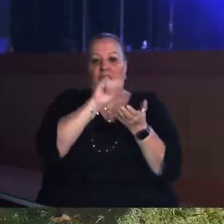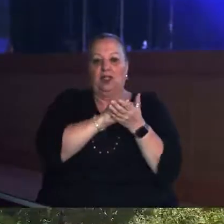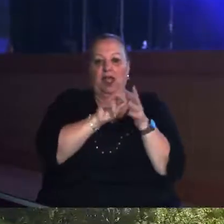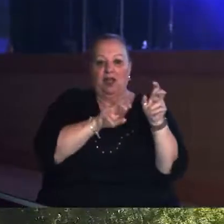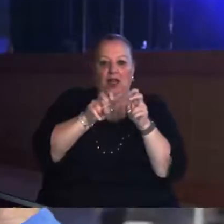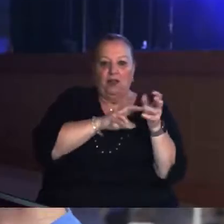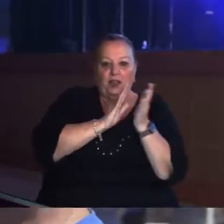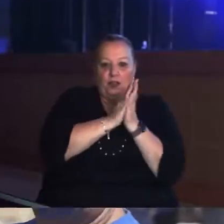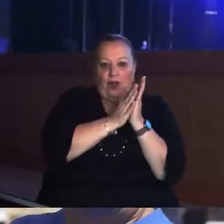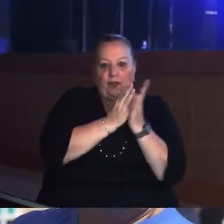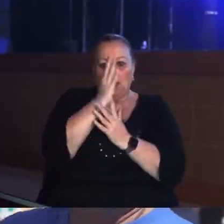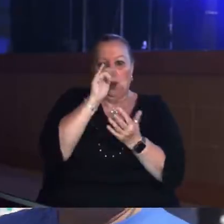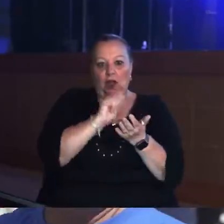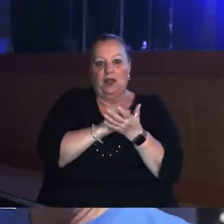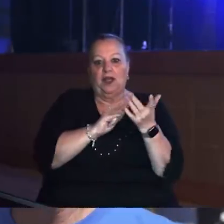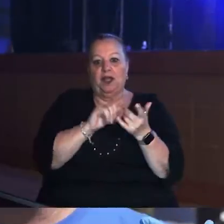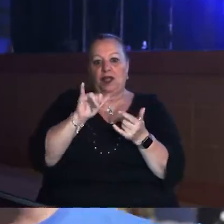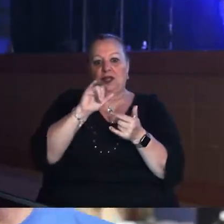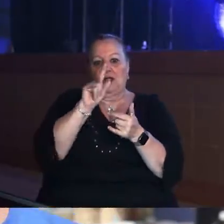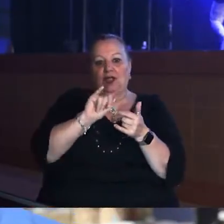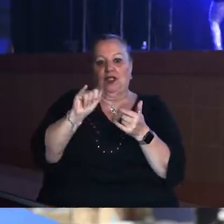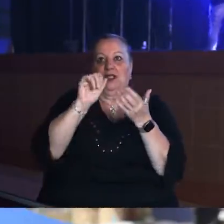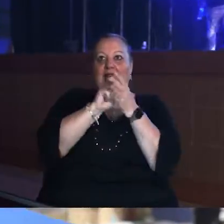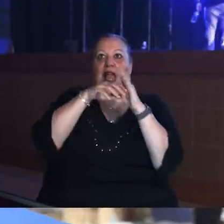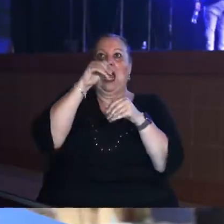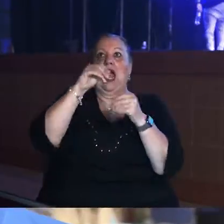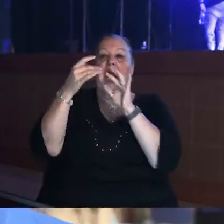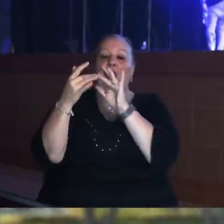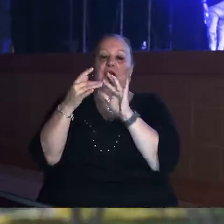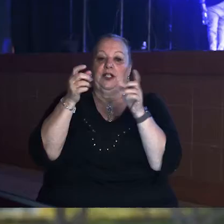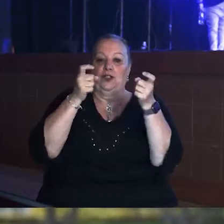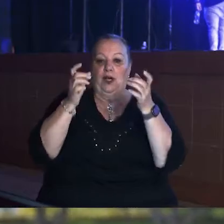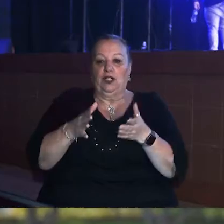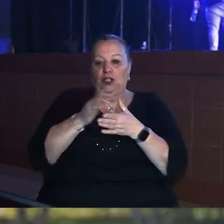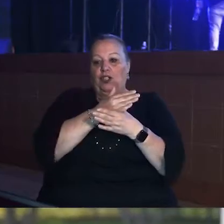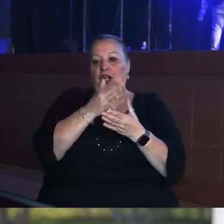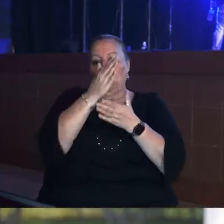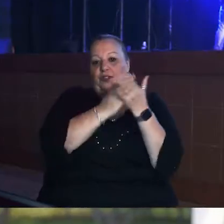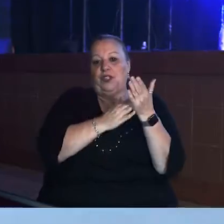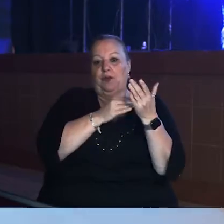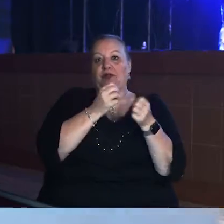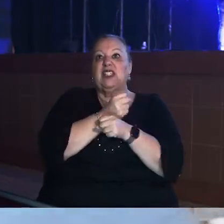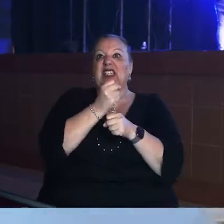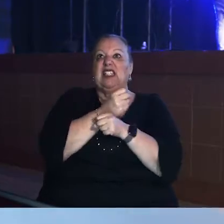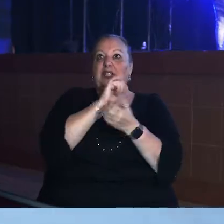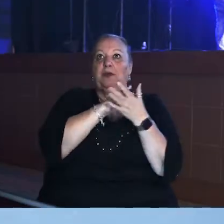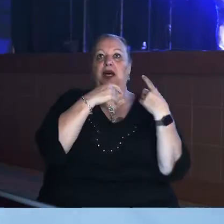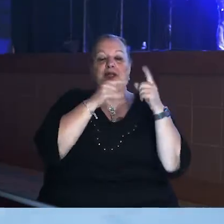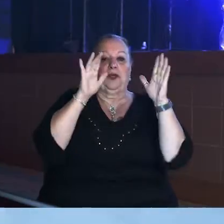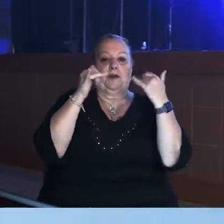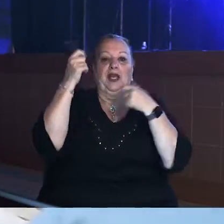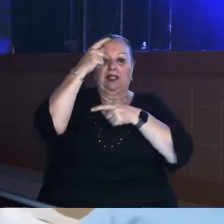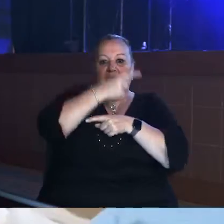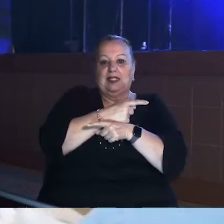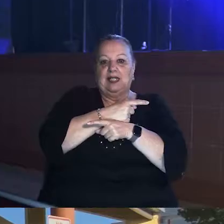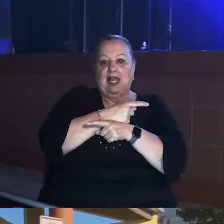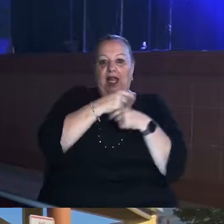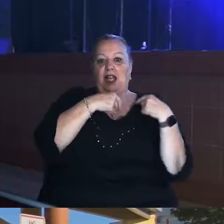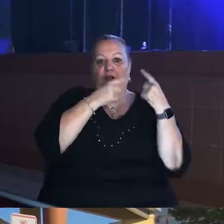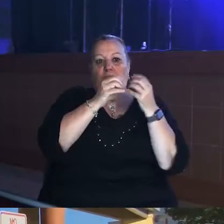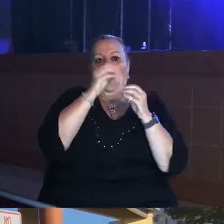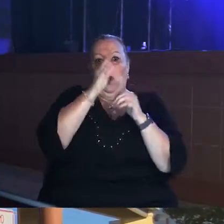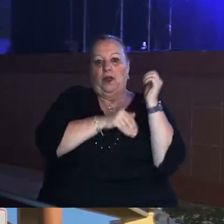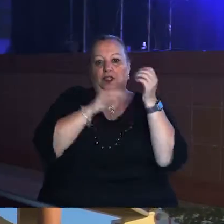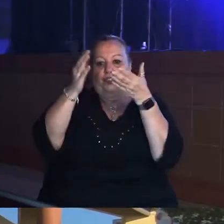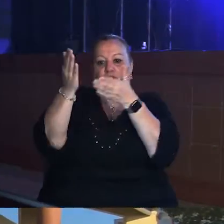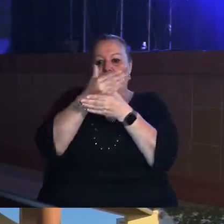And Yezzy, who's right here, is our outreach director. Yezzy's gonna share some of the stats, but it's been an amazing day. We've been more than just sharing food.